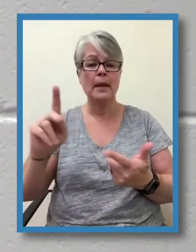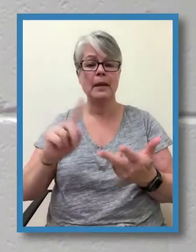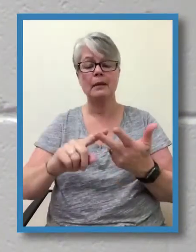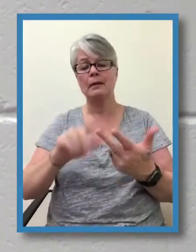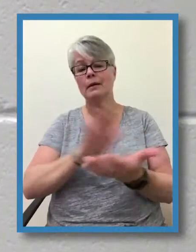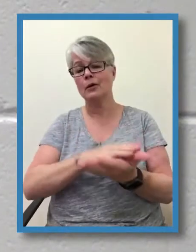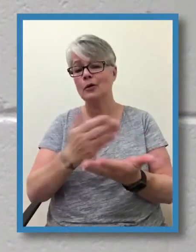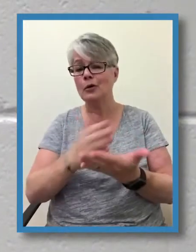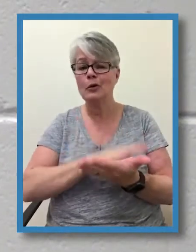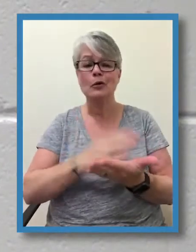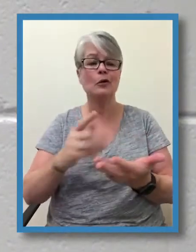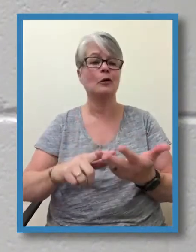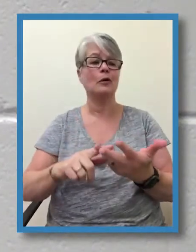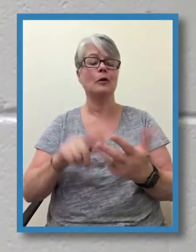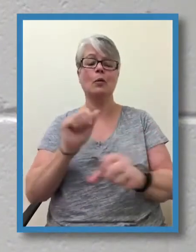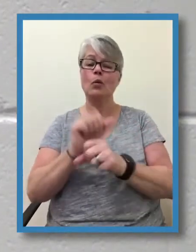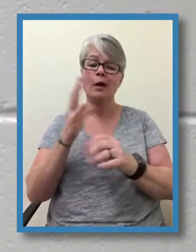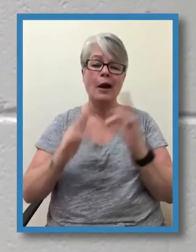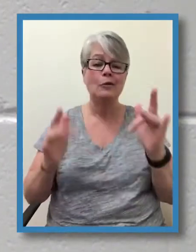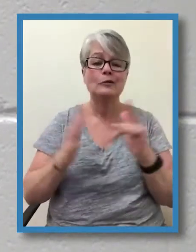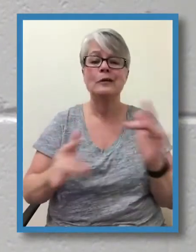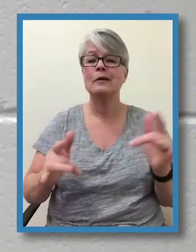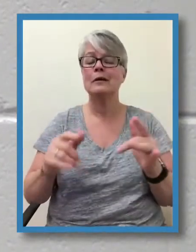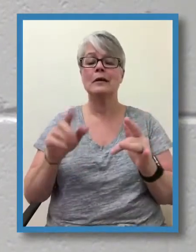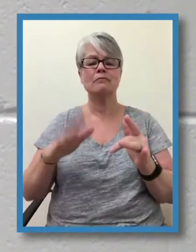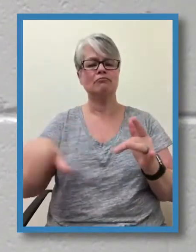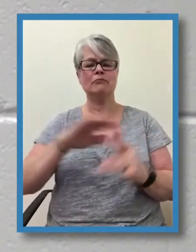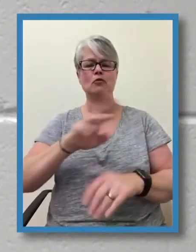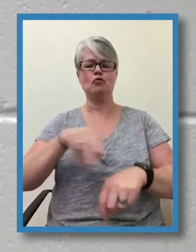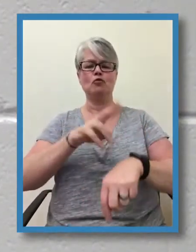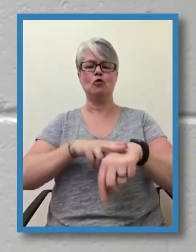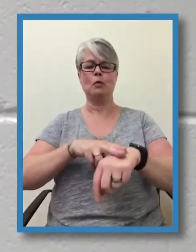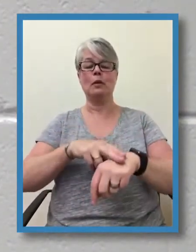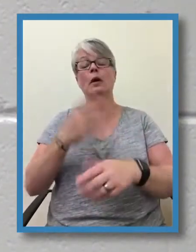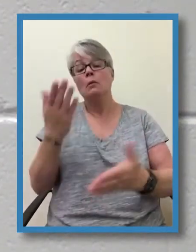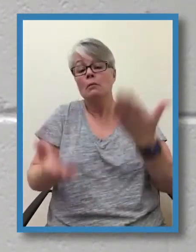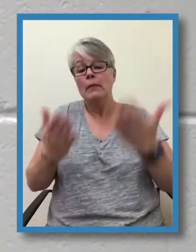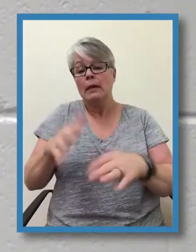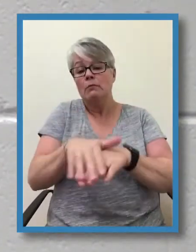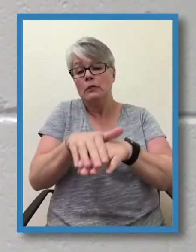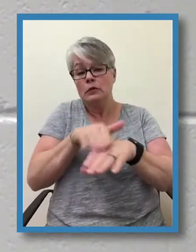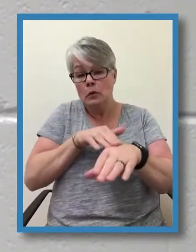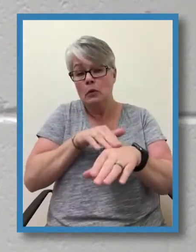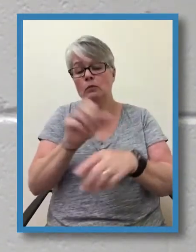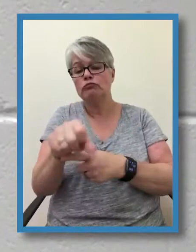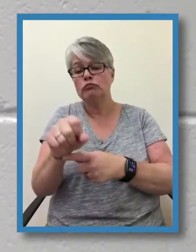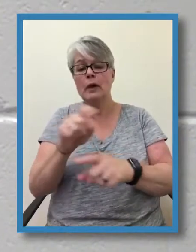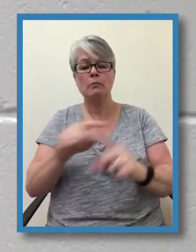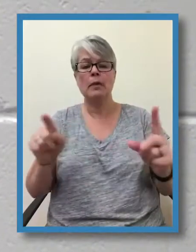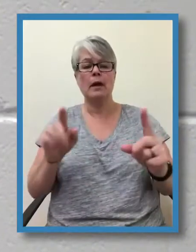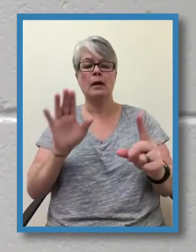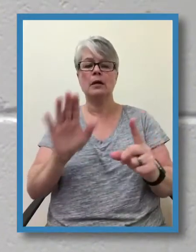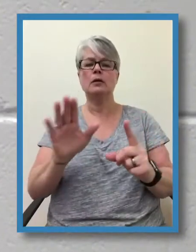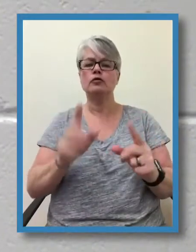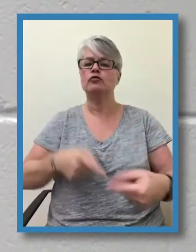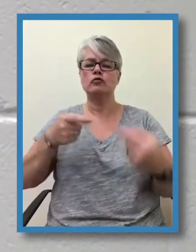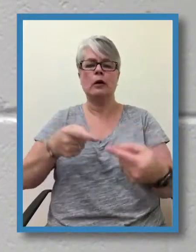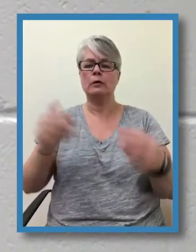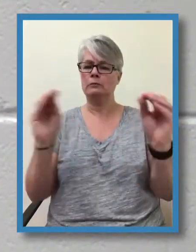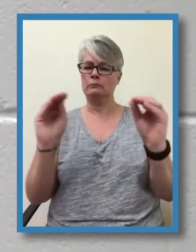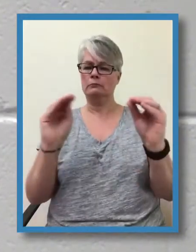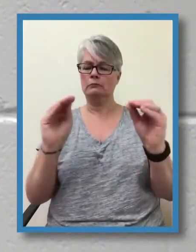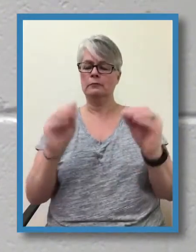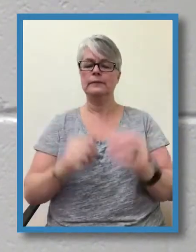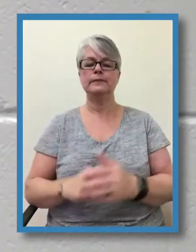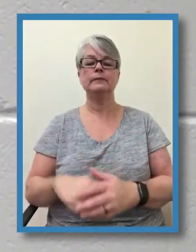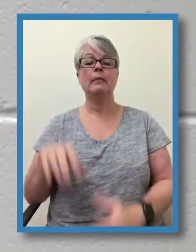fashion. Dementia, on the other hand, is where they not only have cognitive impairment, but they have impairment in one or more of